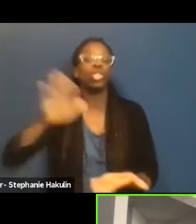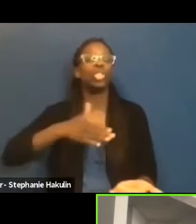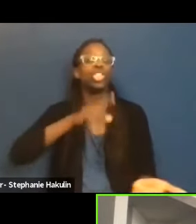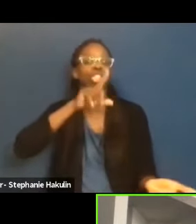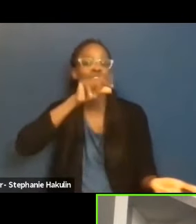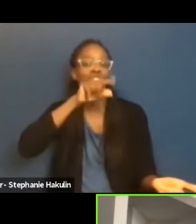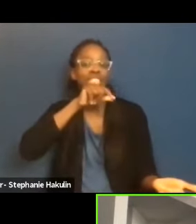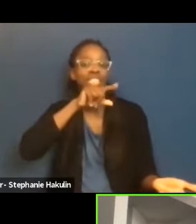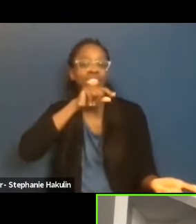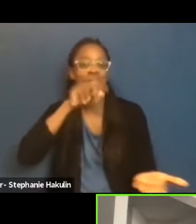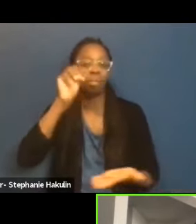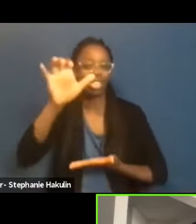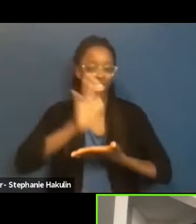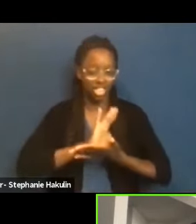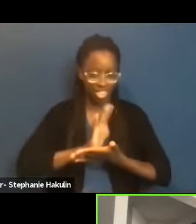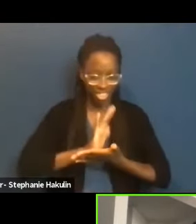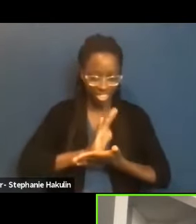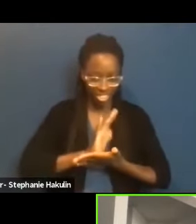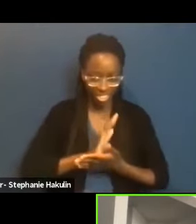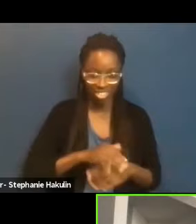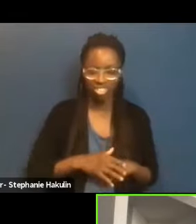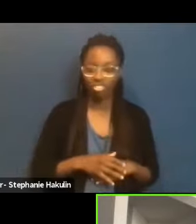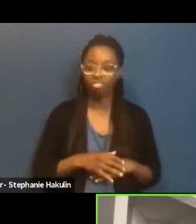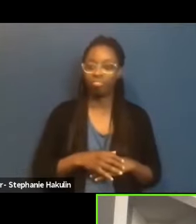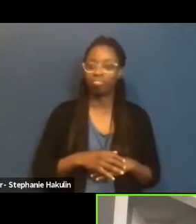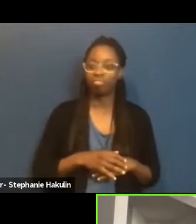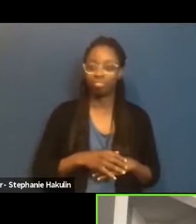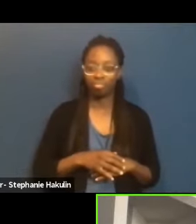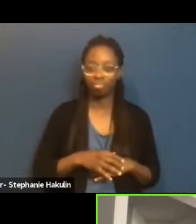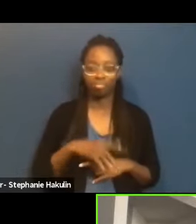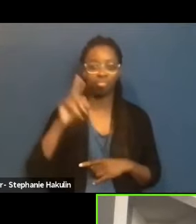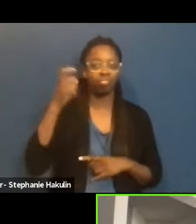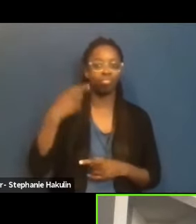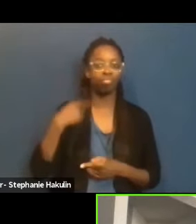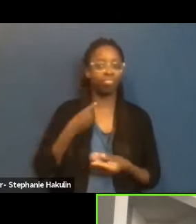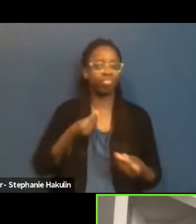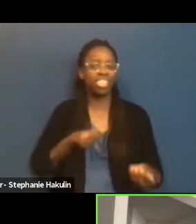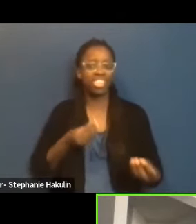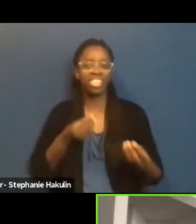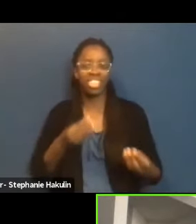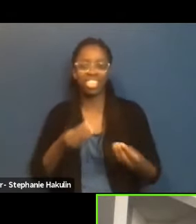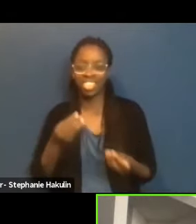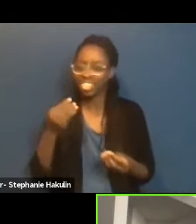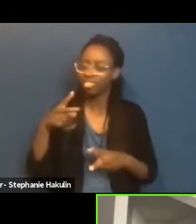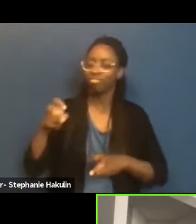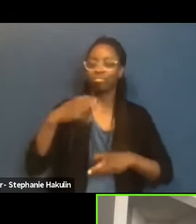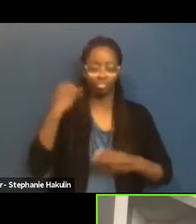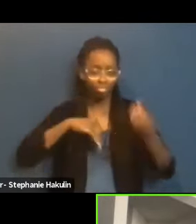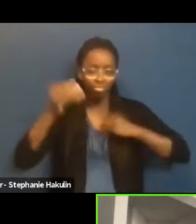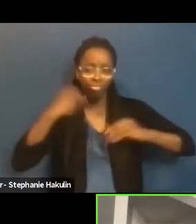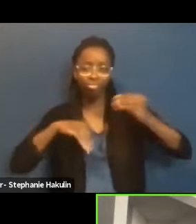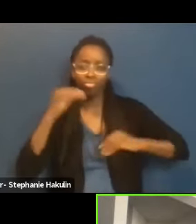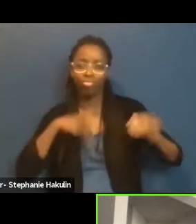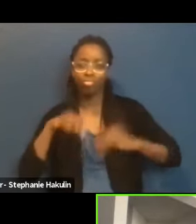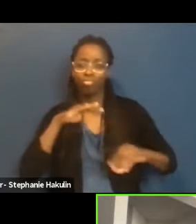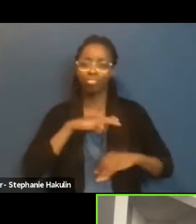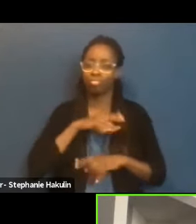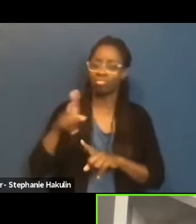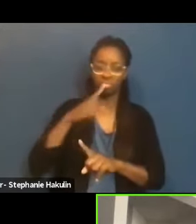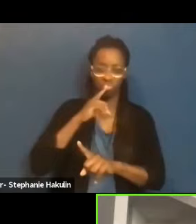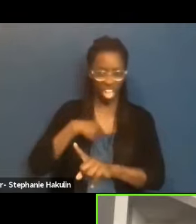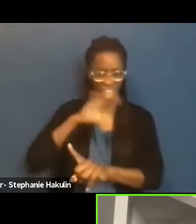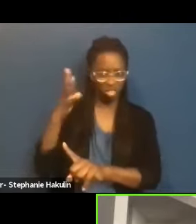don't feel you on the inside. Like you haven't had a home-cooked meal since your